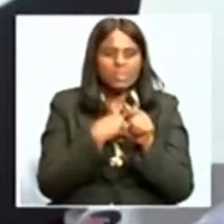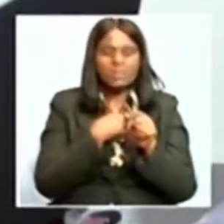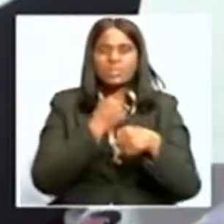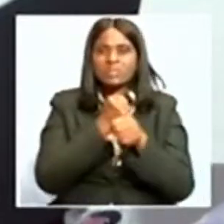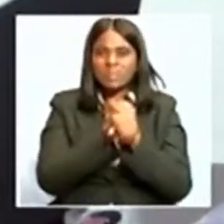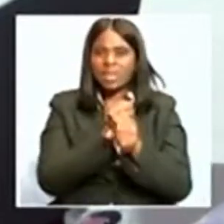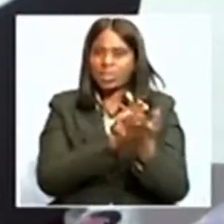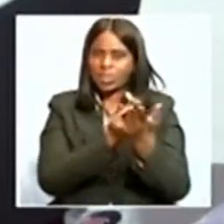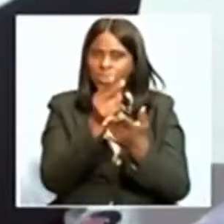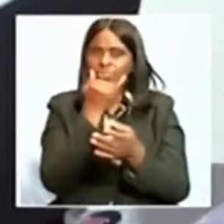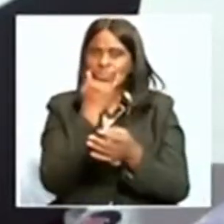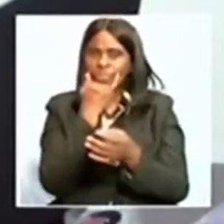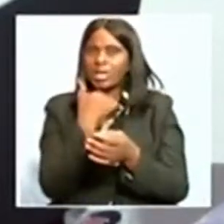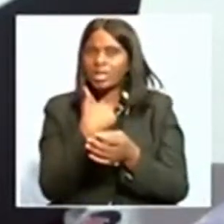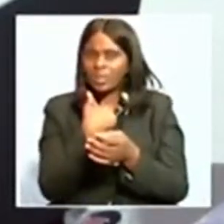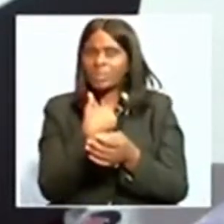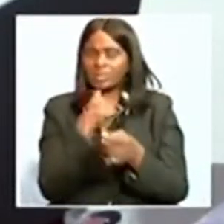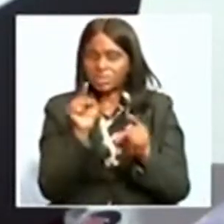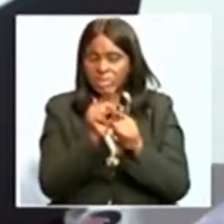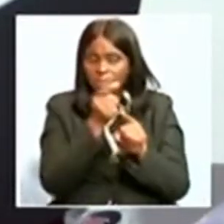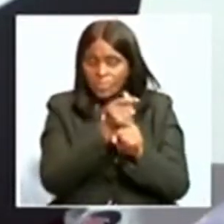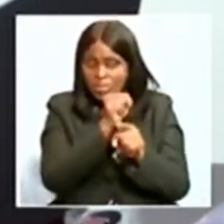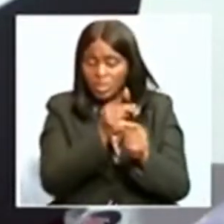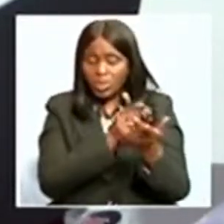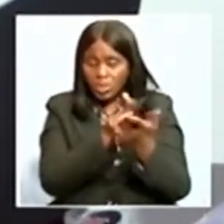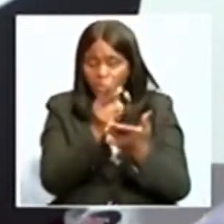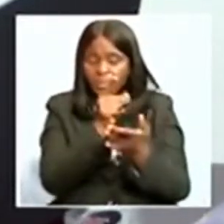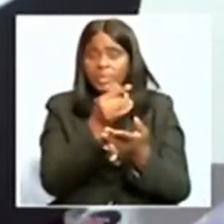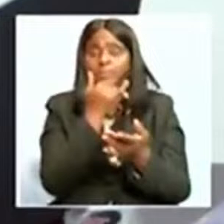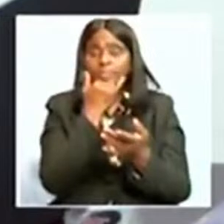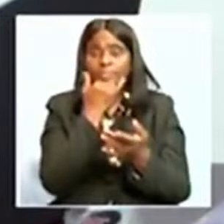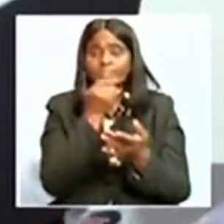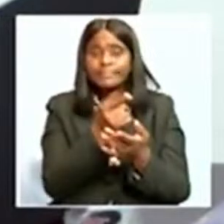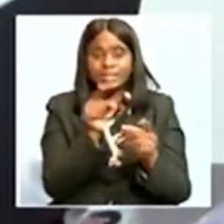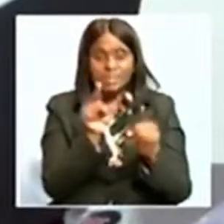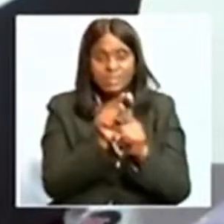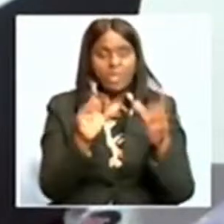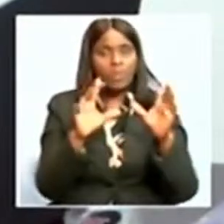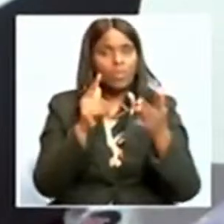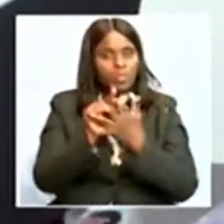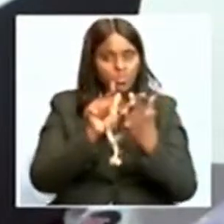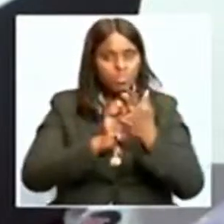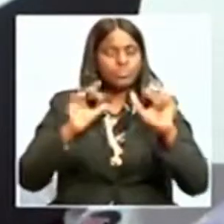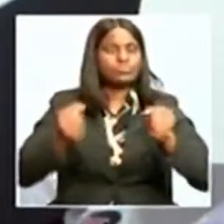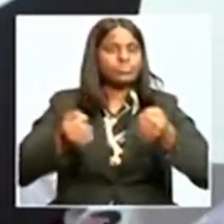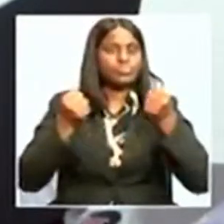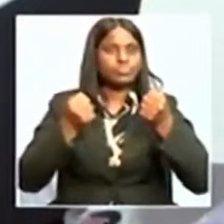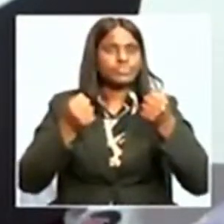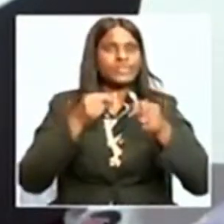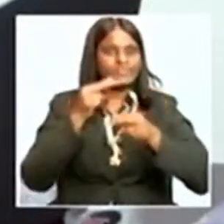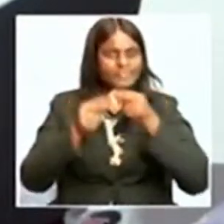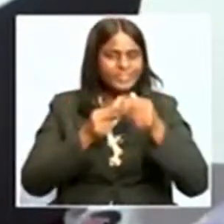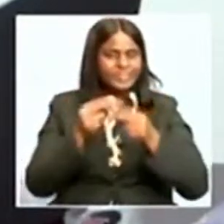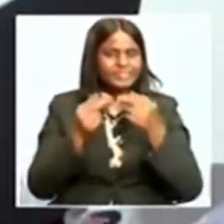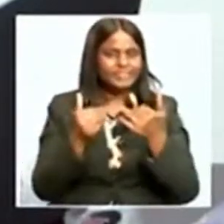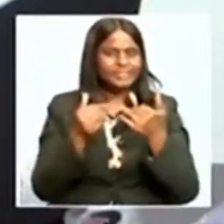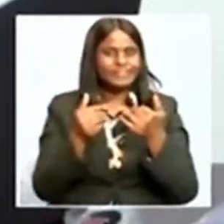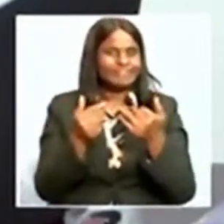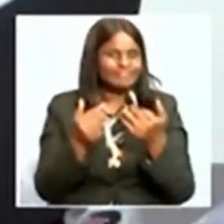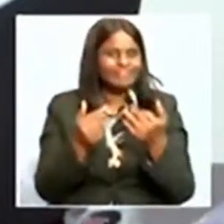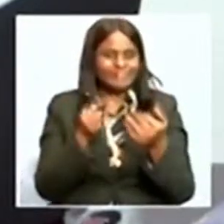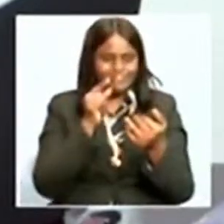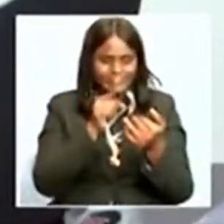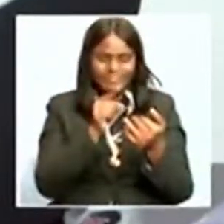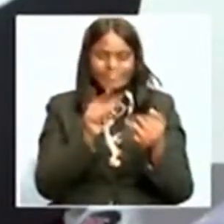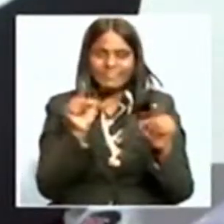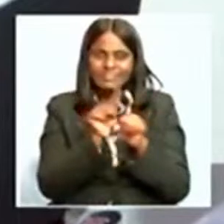an honest mistake, and out of that honest mistake, a lawsuit ensues, it means that